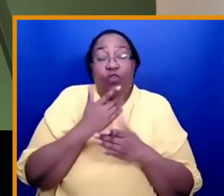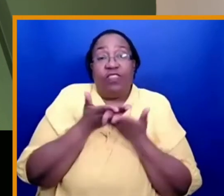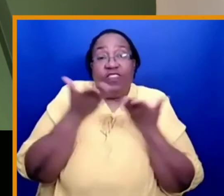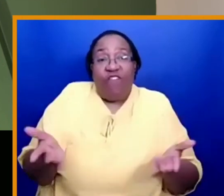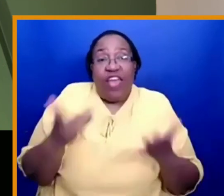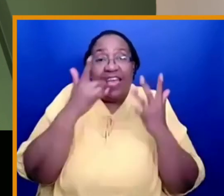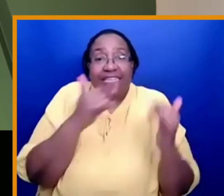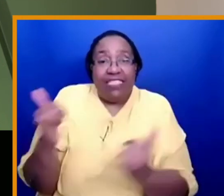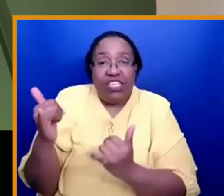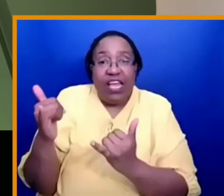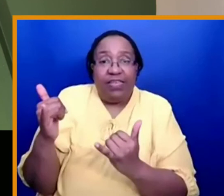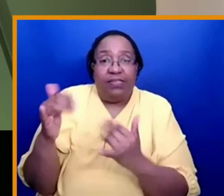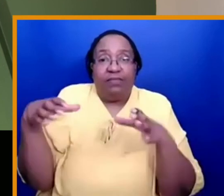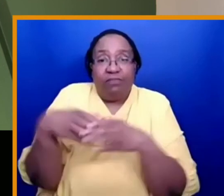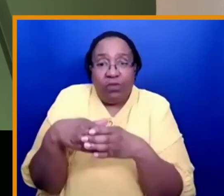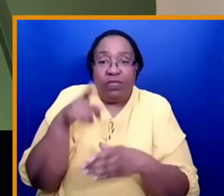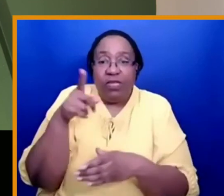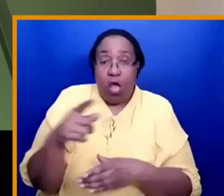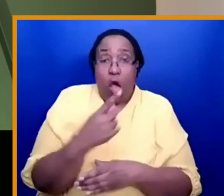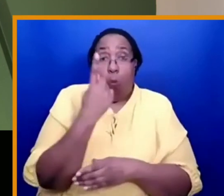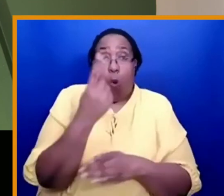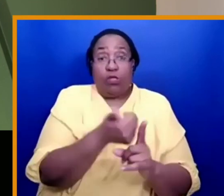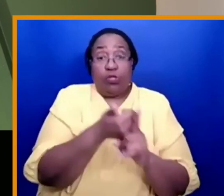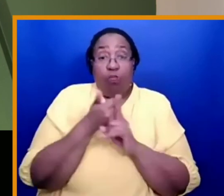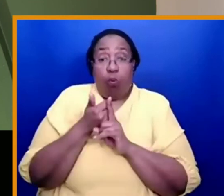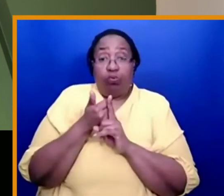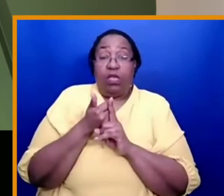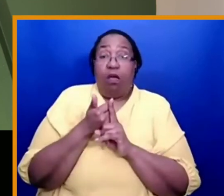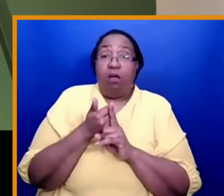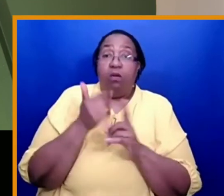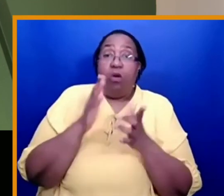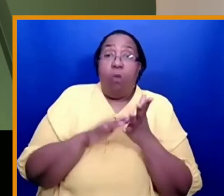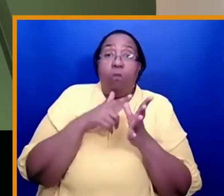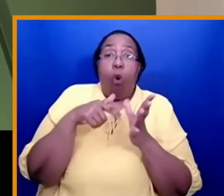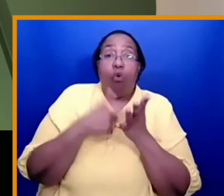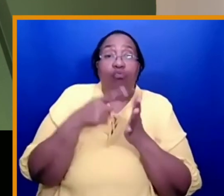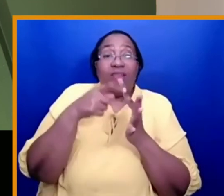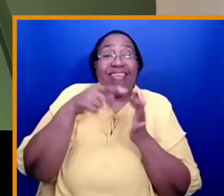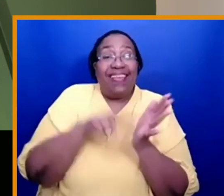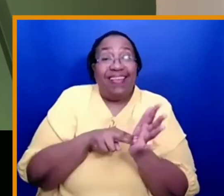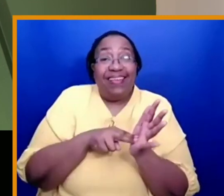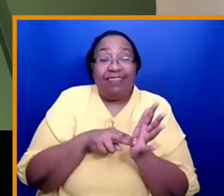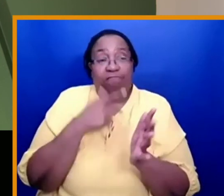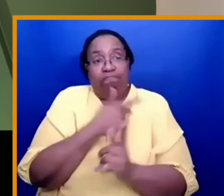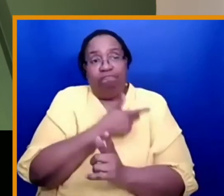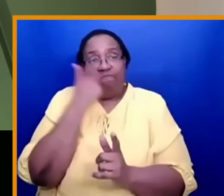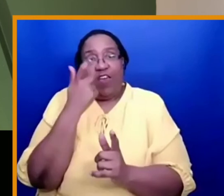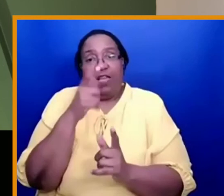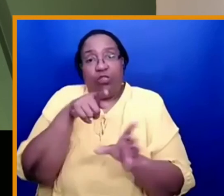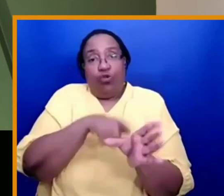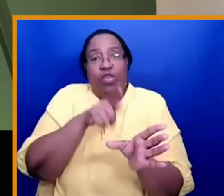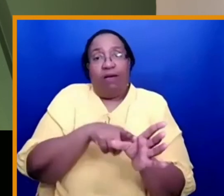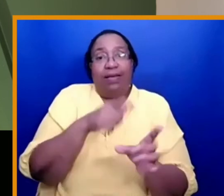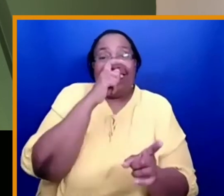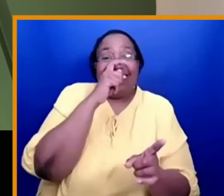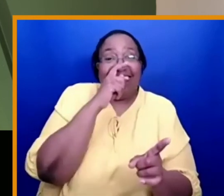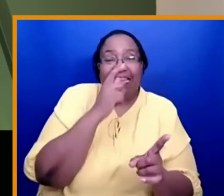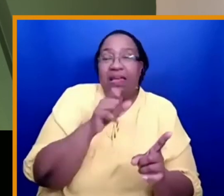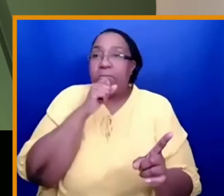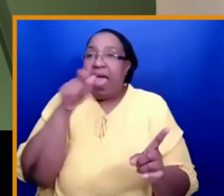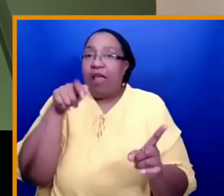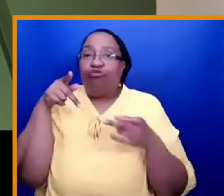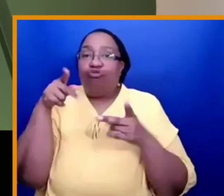supporters, Maureen, came across her younger sister being harassed by a man on the street, and it escalated. She